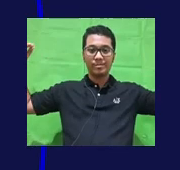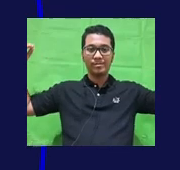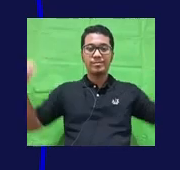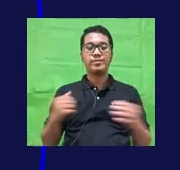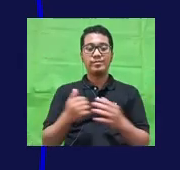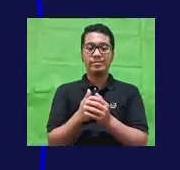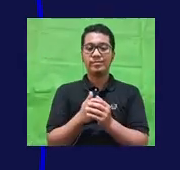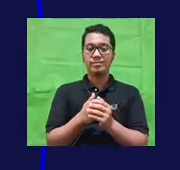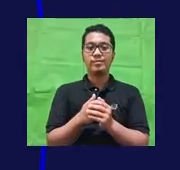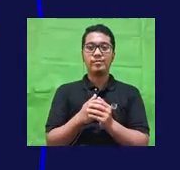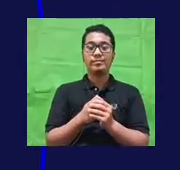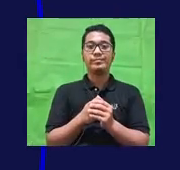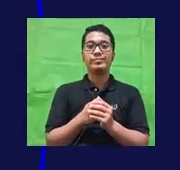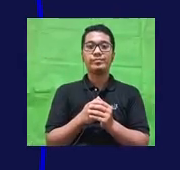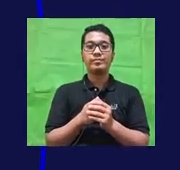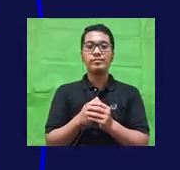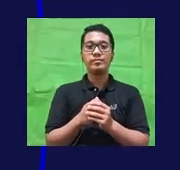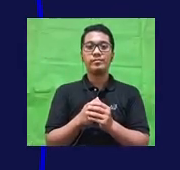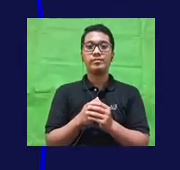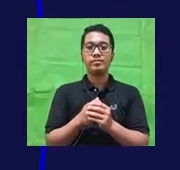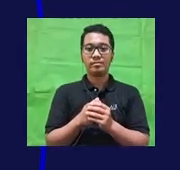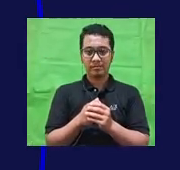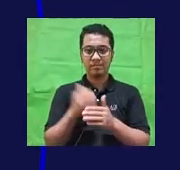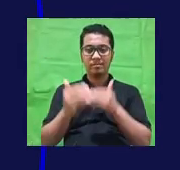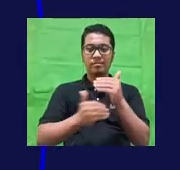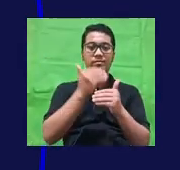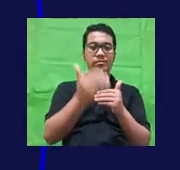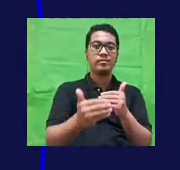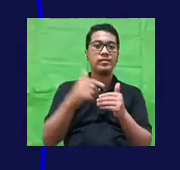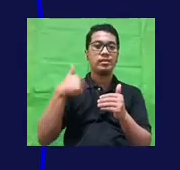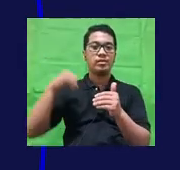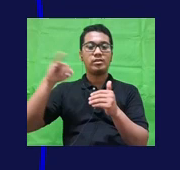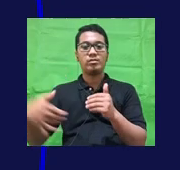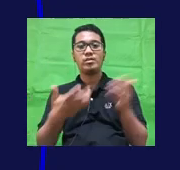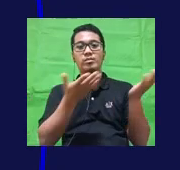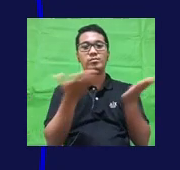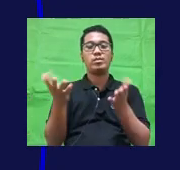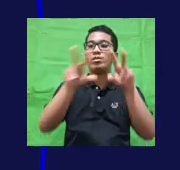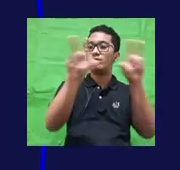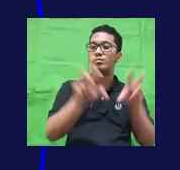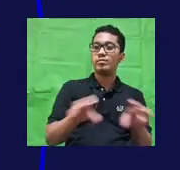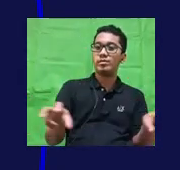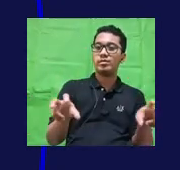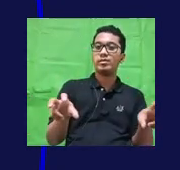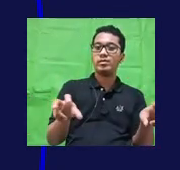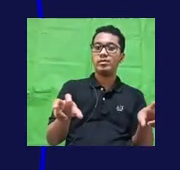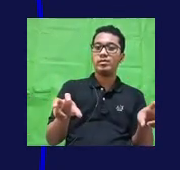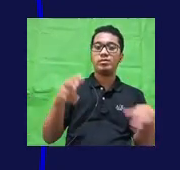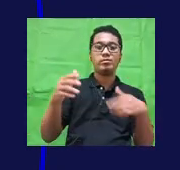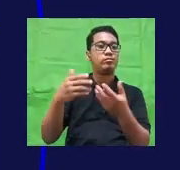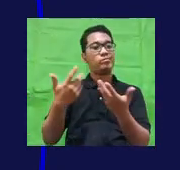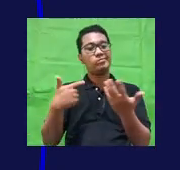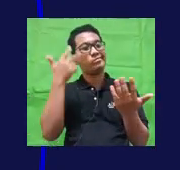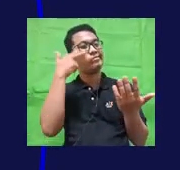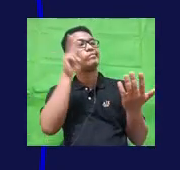the Netherlands. So in this sense, I also bring this map, and if we can go to the next image, start